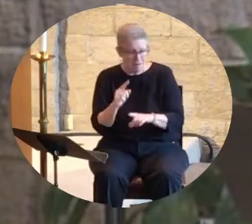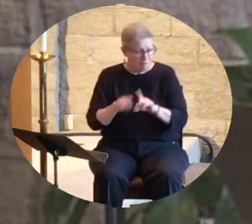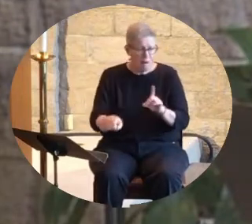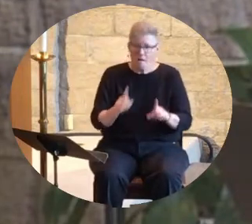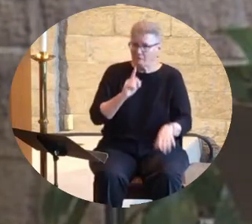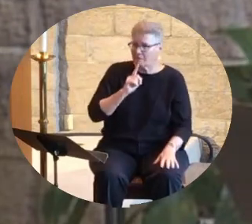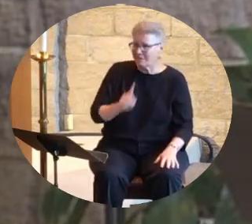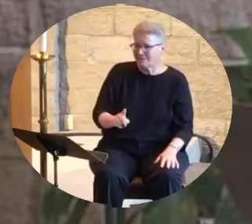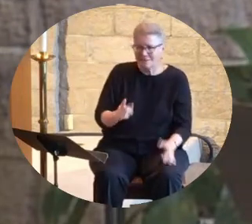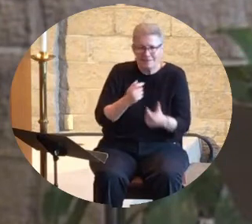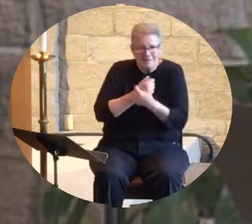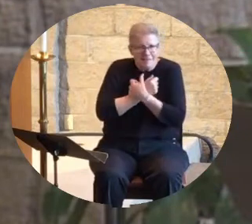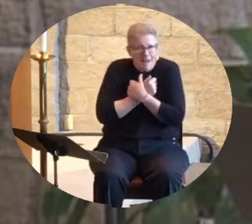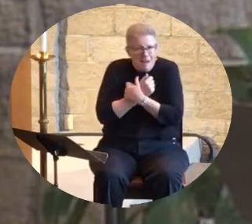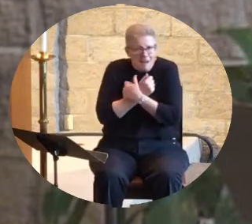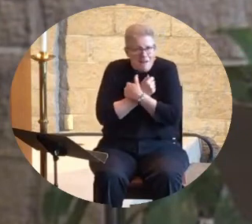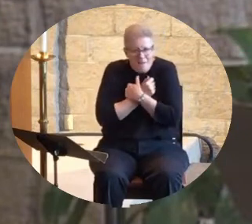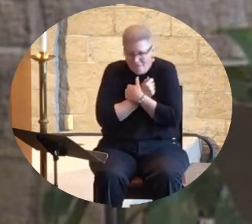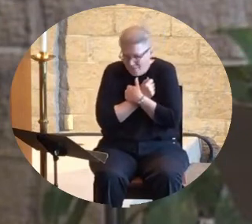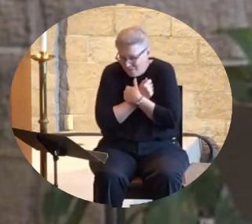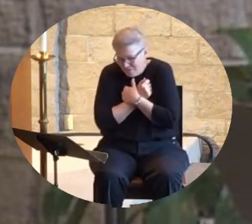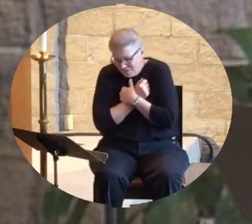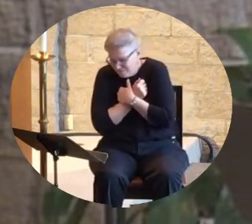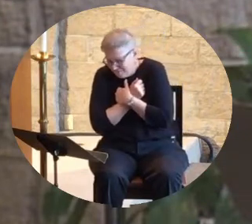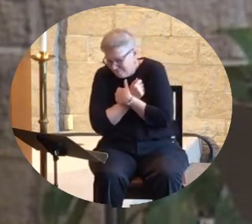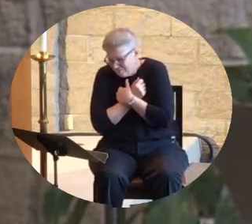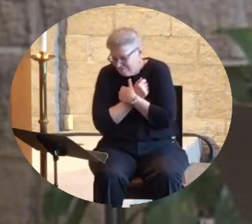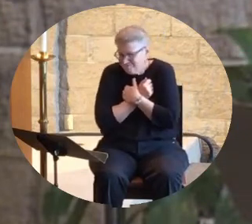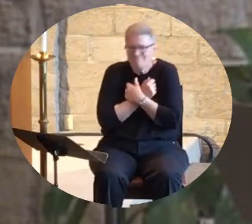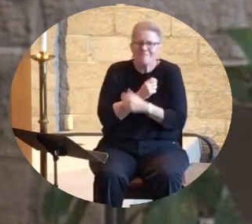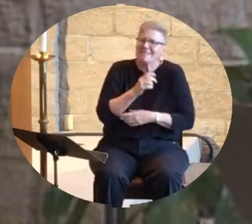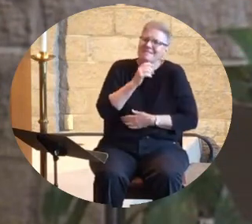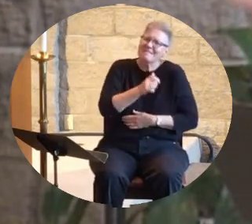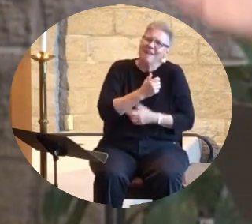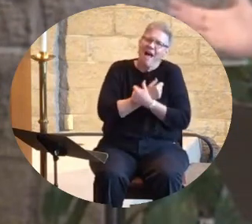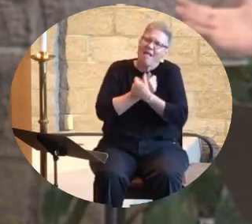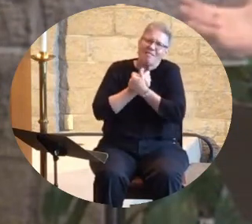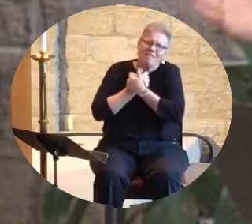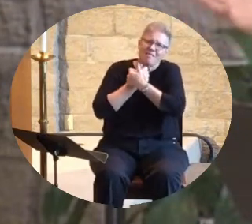given love with total conviction.